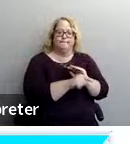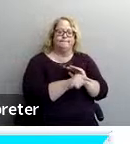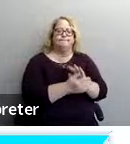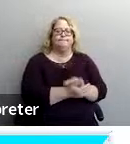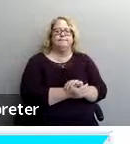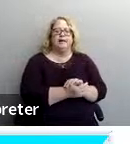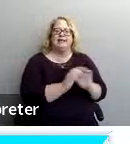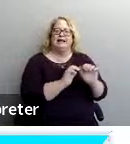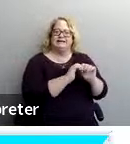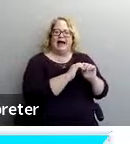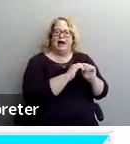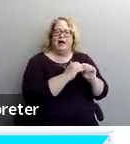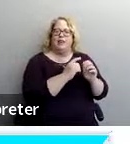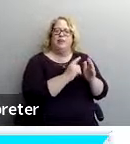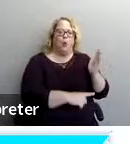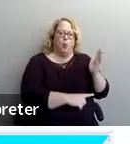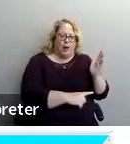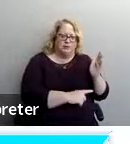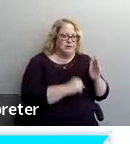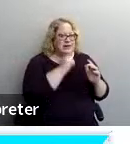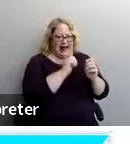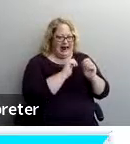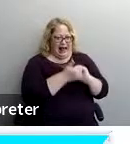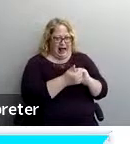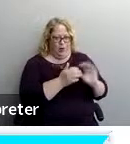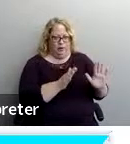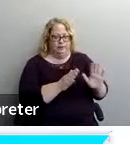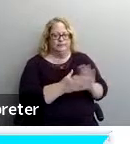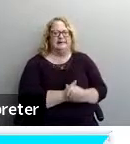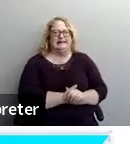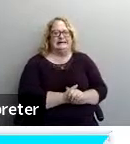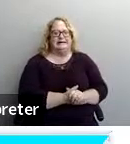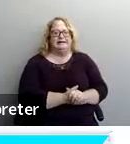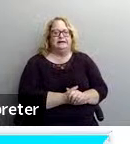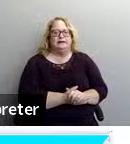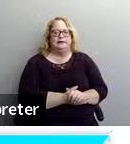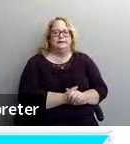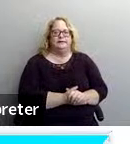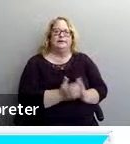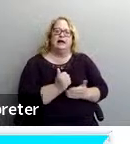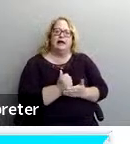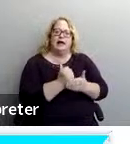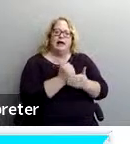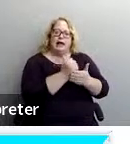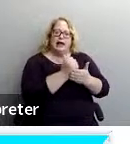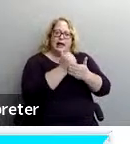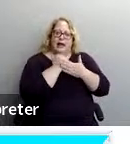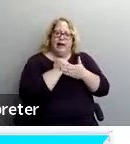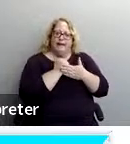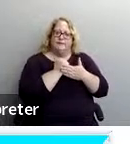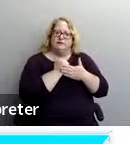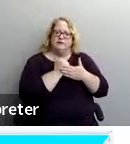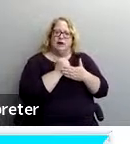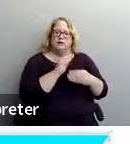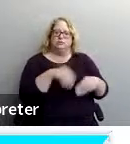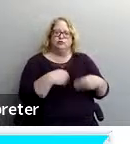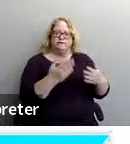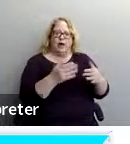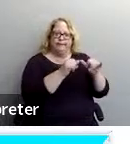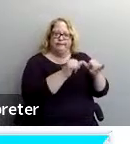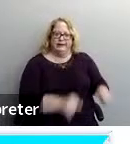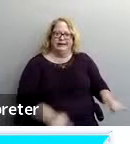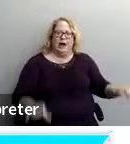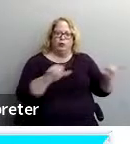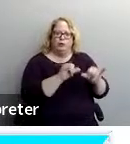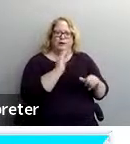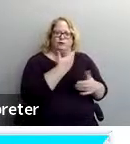is the how, the what, not the how, and it helps us to provide continuity across our